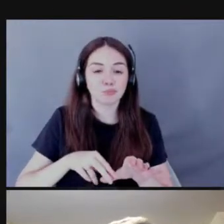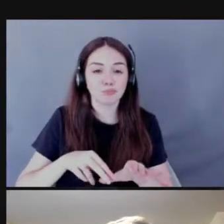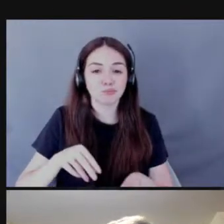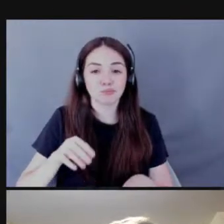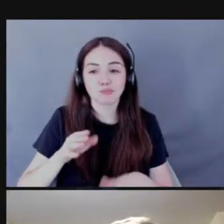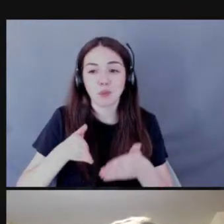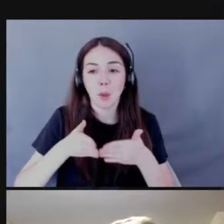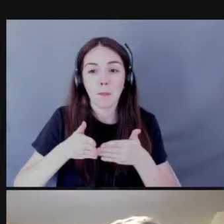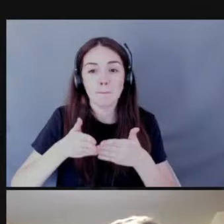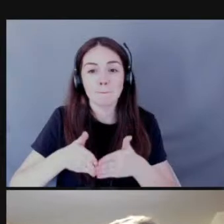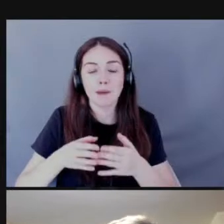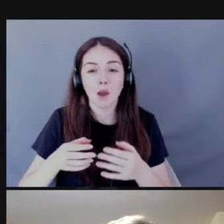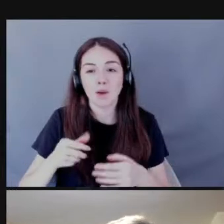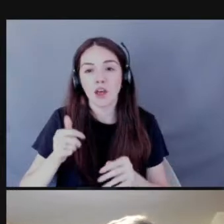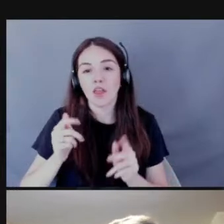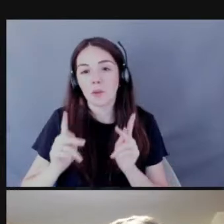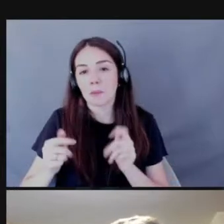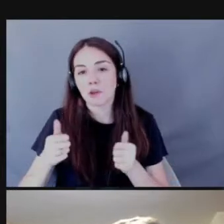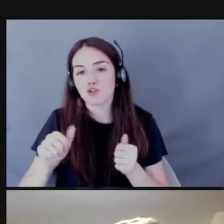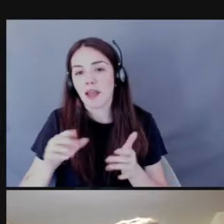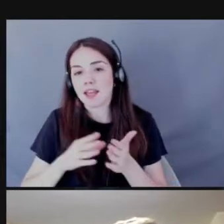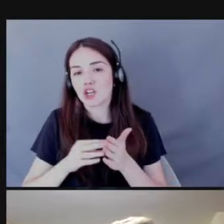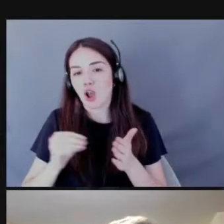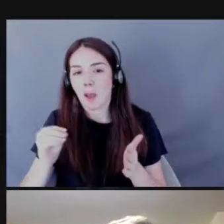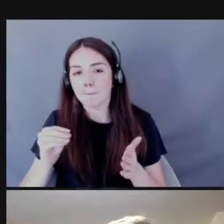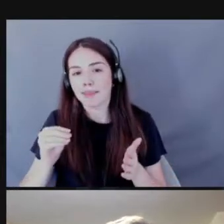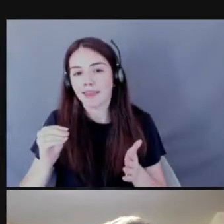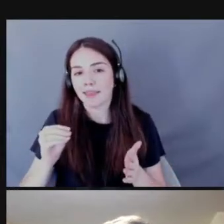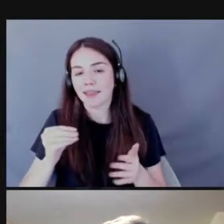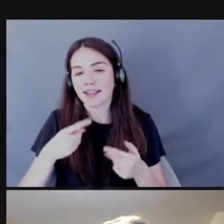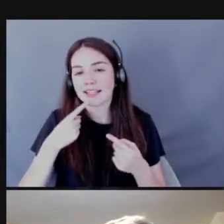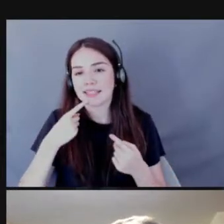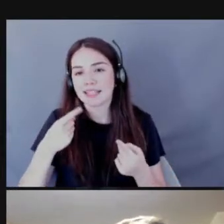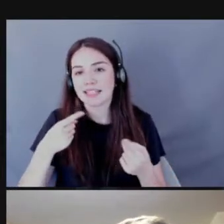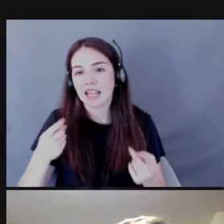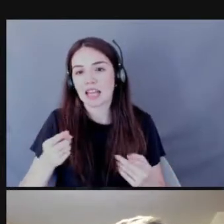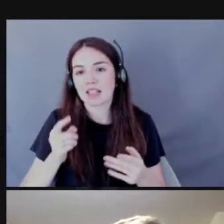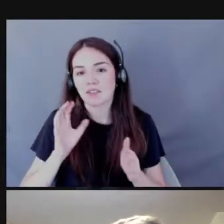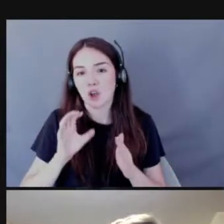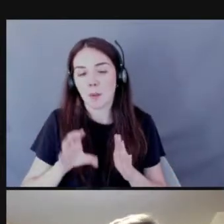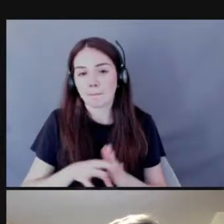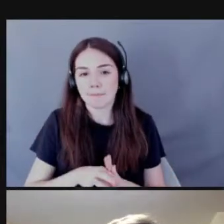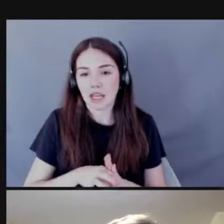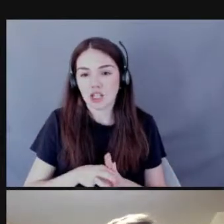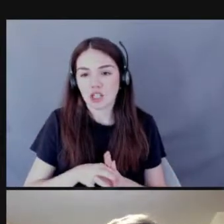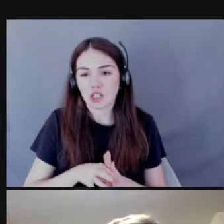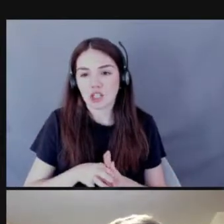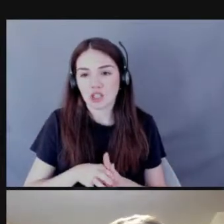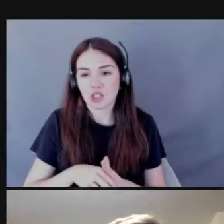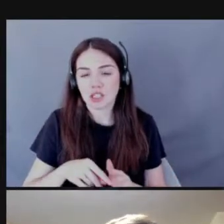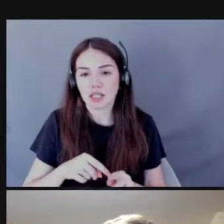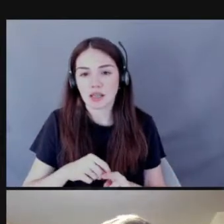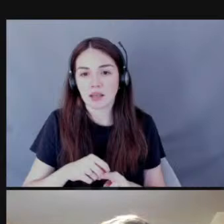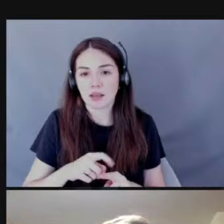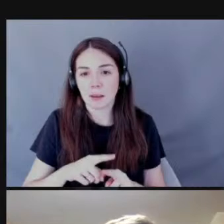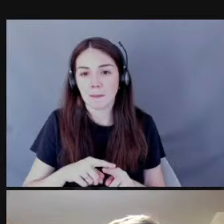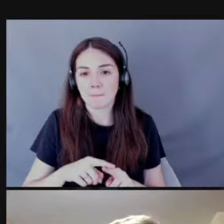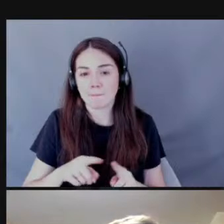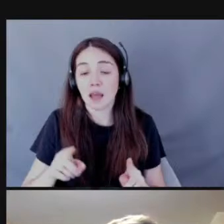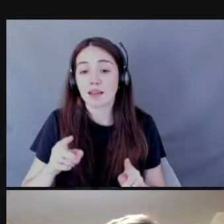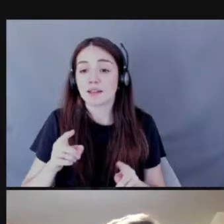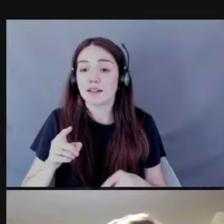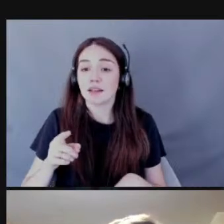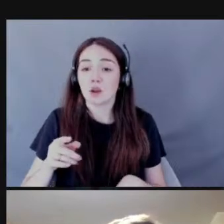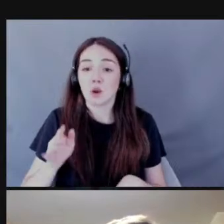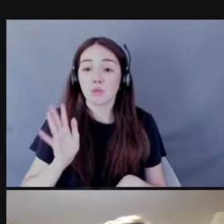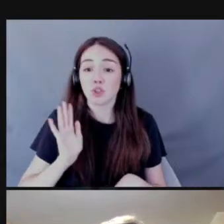to copy the success of these paddle boats, which at one point, if the lines to get in the Chessie paddle boats in the Inner Harbor were